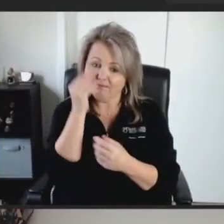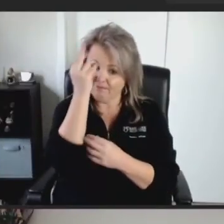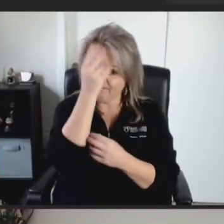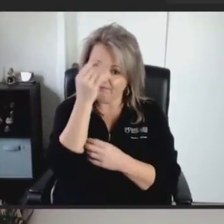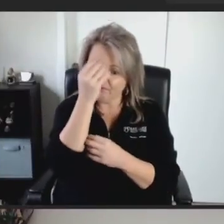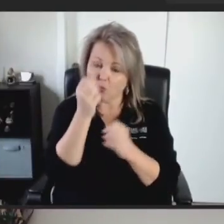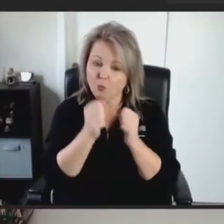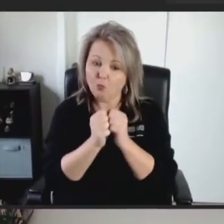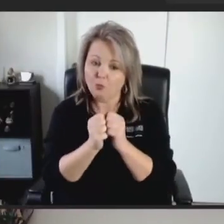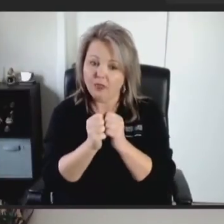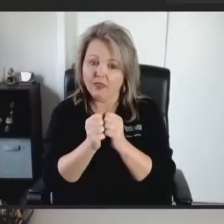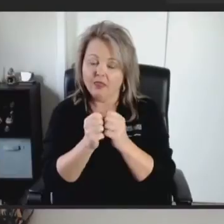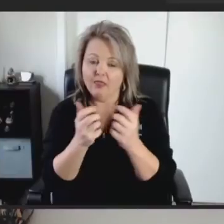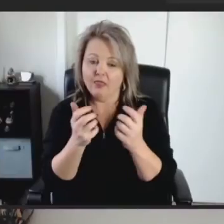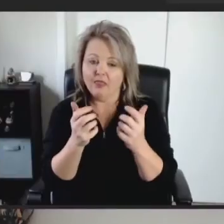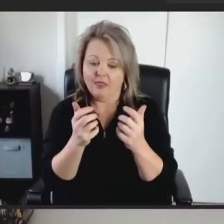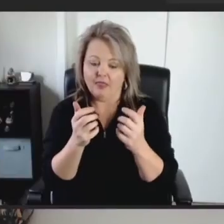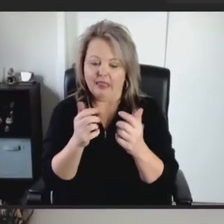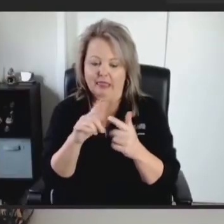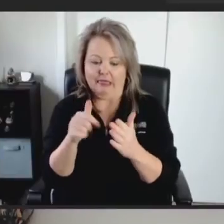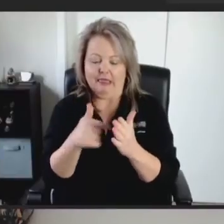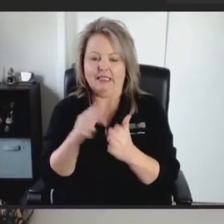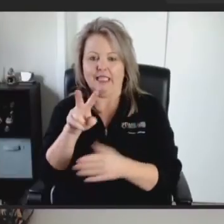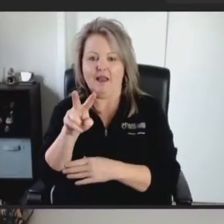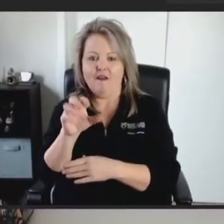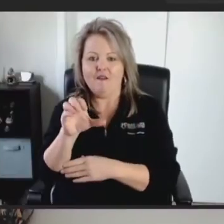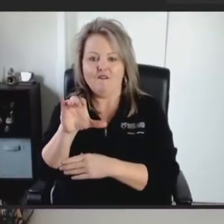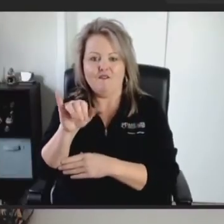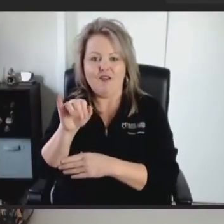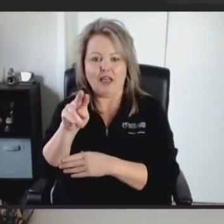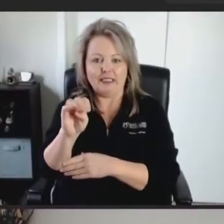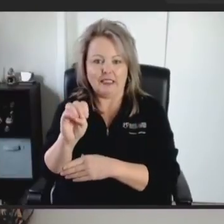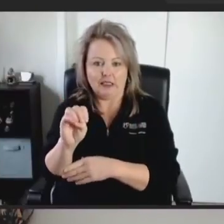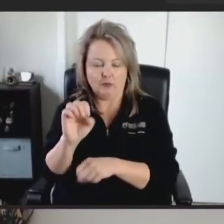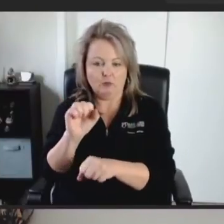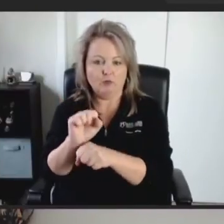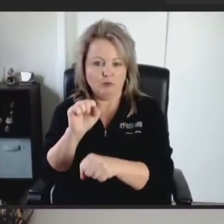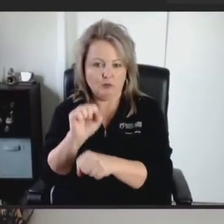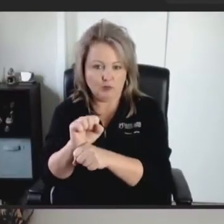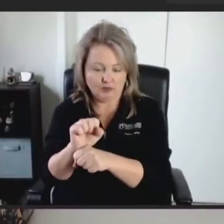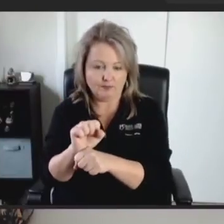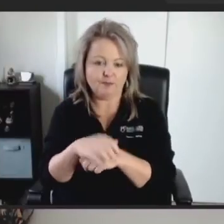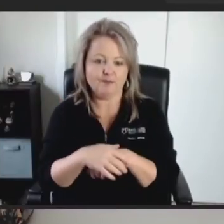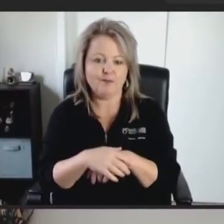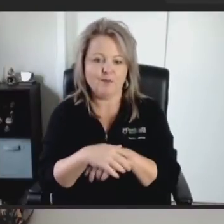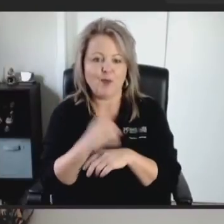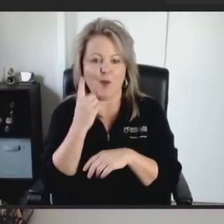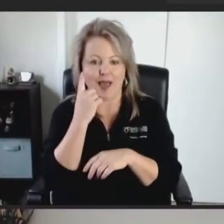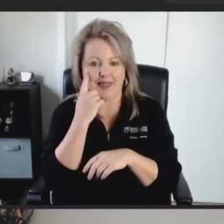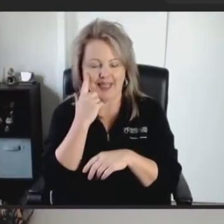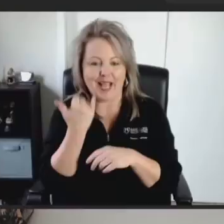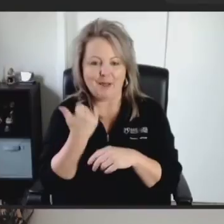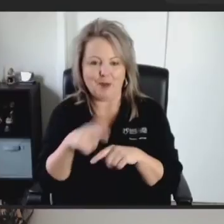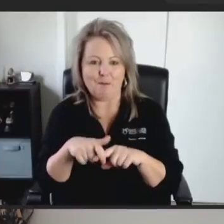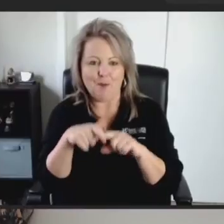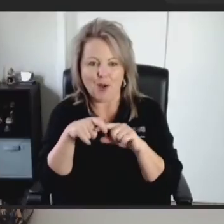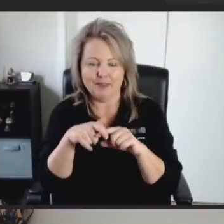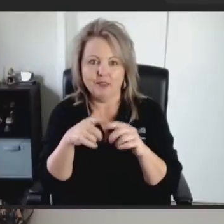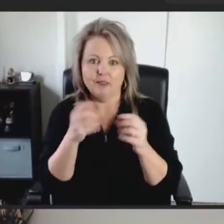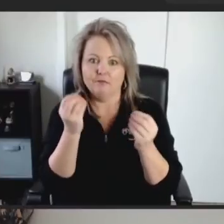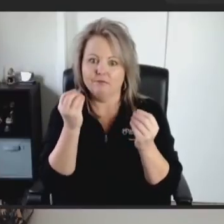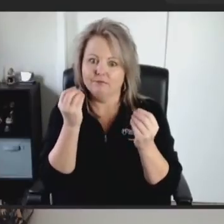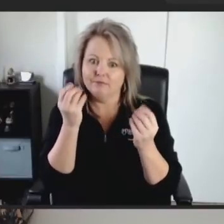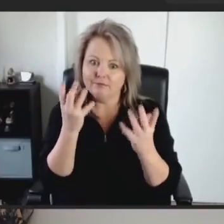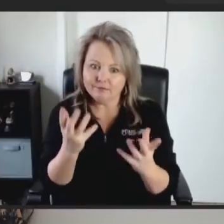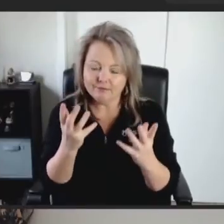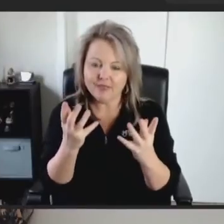regards to all of this vaccine work. So I think I'm going to pause there, because that's a lot of information. And